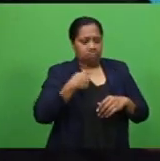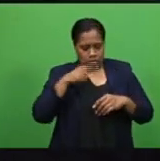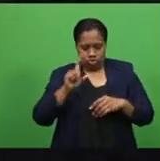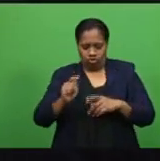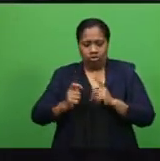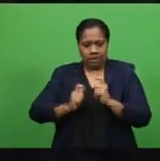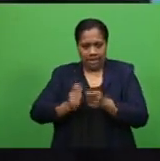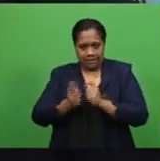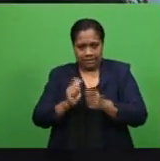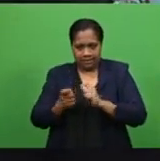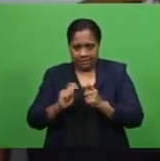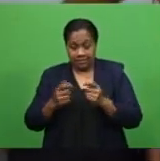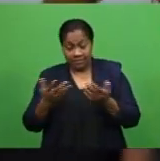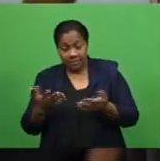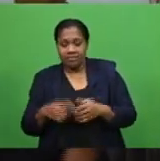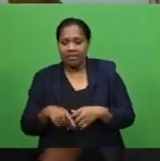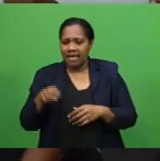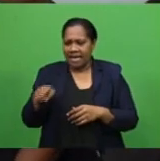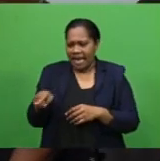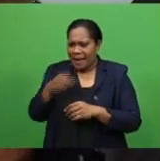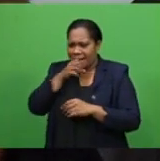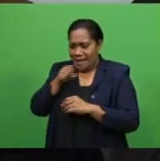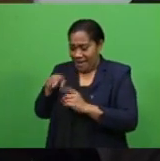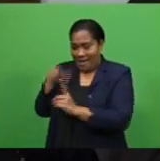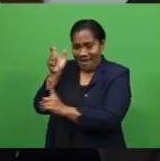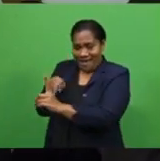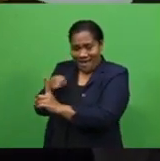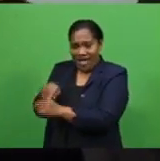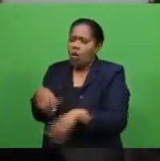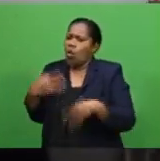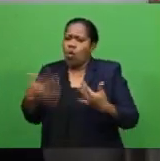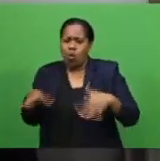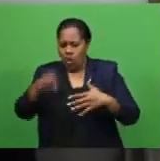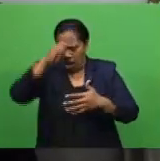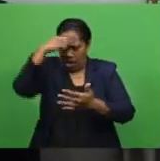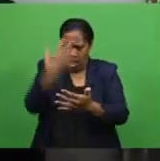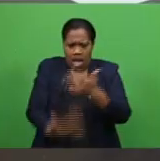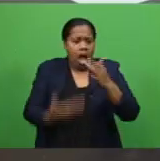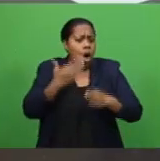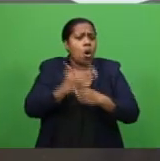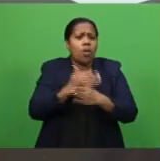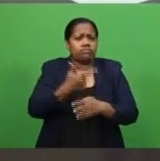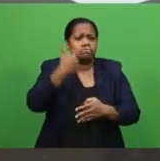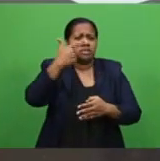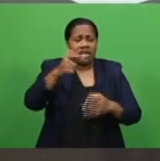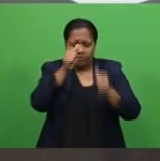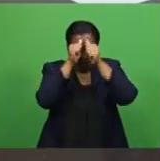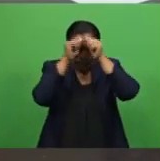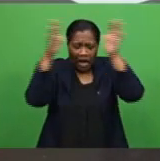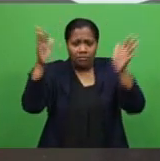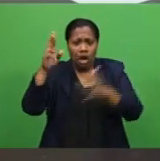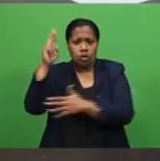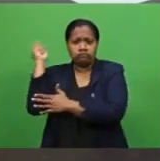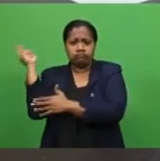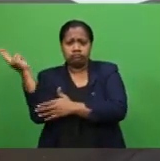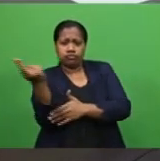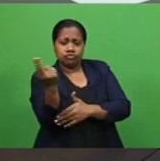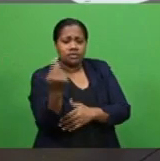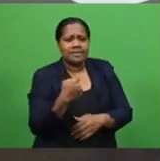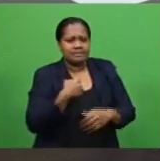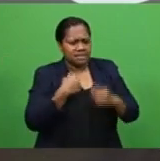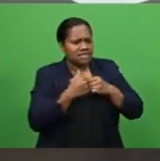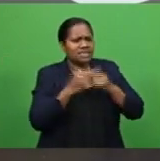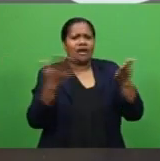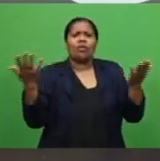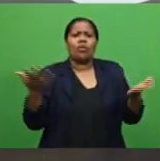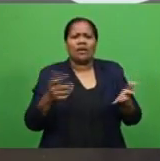then, Jordan has gained a lot of experience after working for several popular restaurants. I started from Castaway as an apprentice,